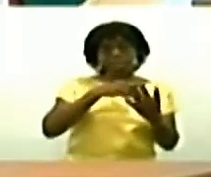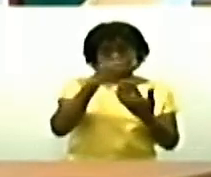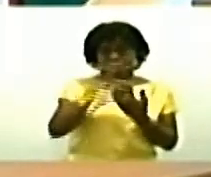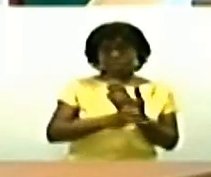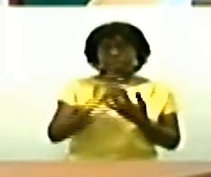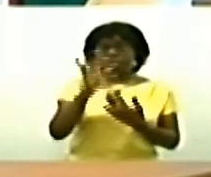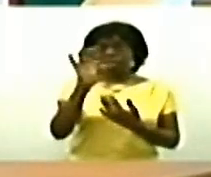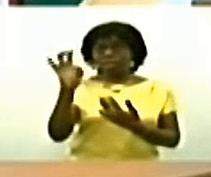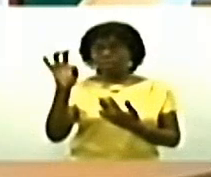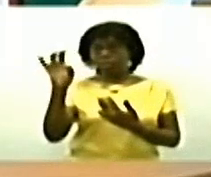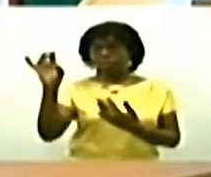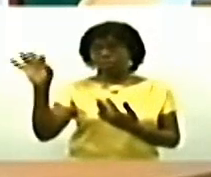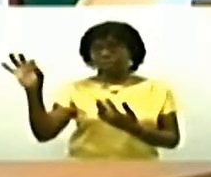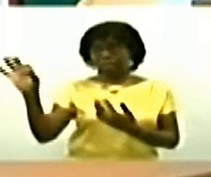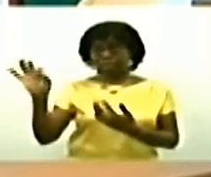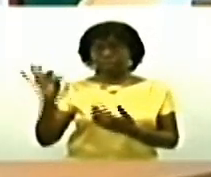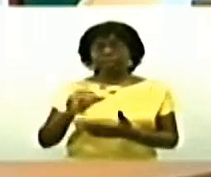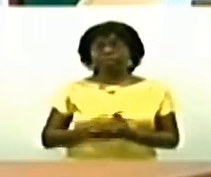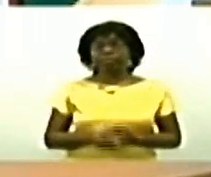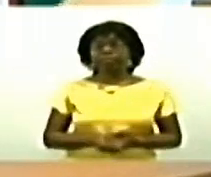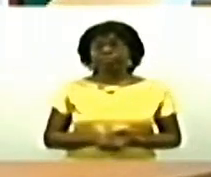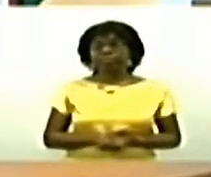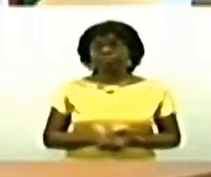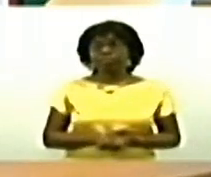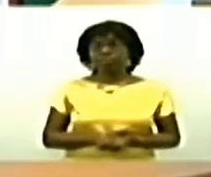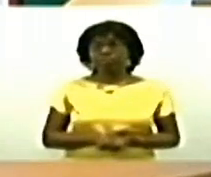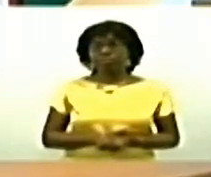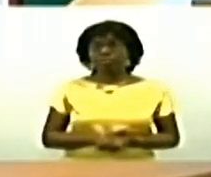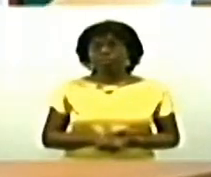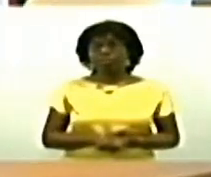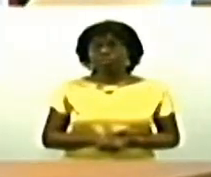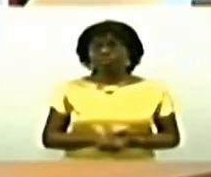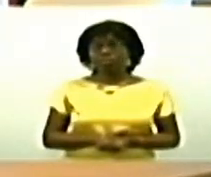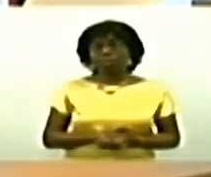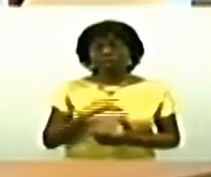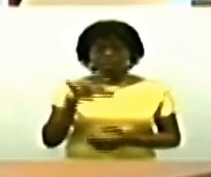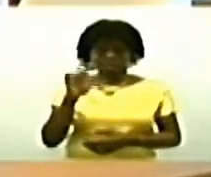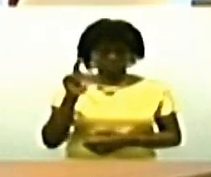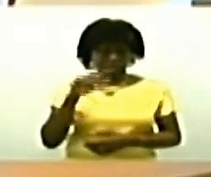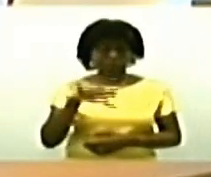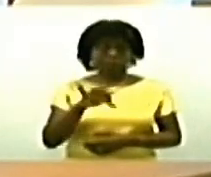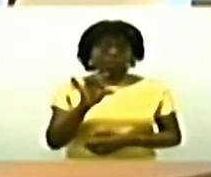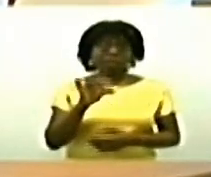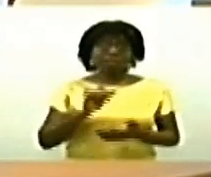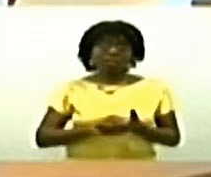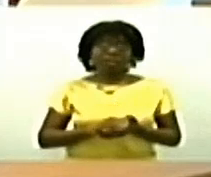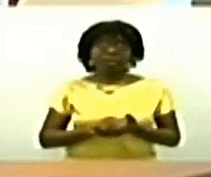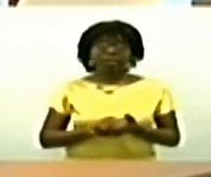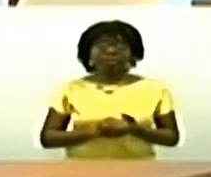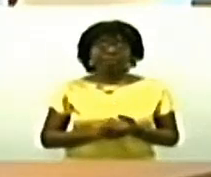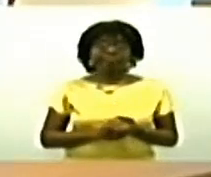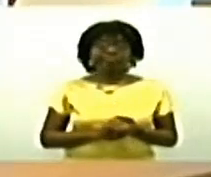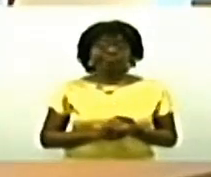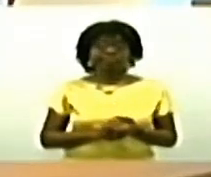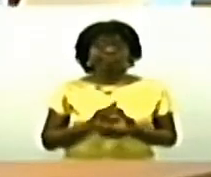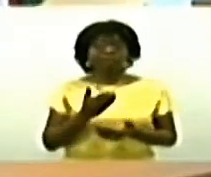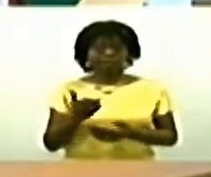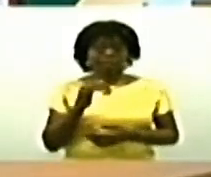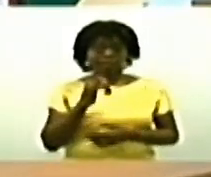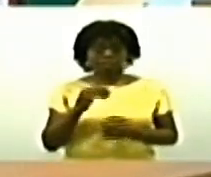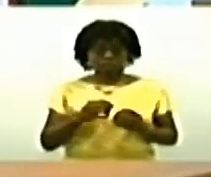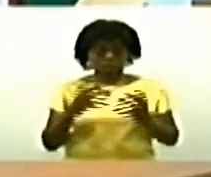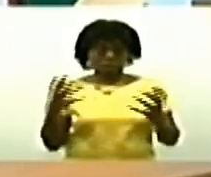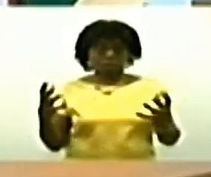It's a good opportunity for you. You will find that that there's a